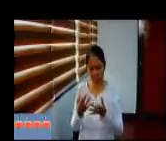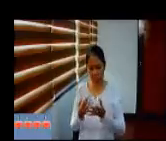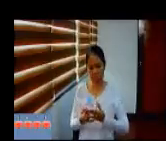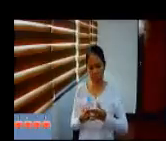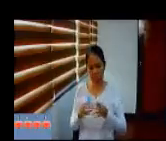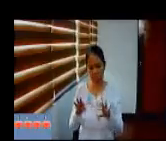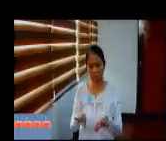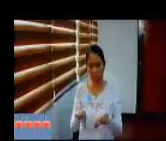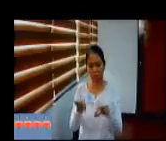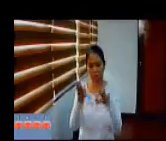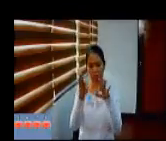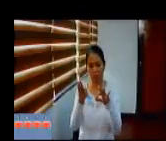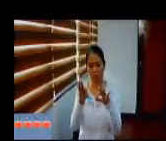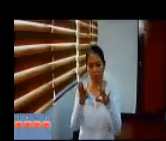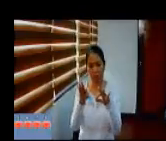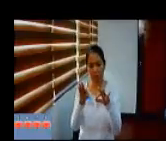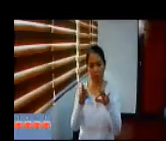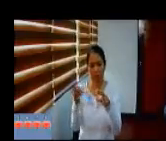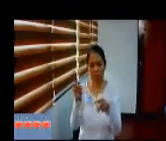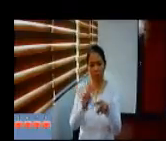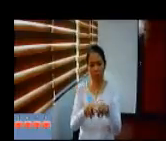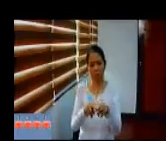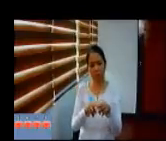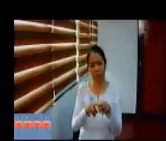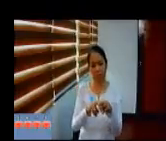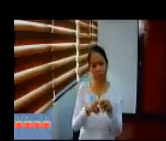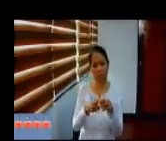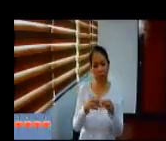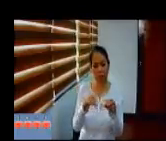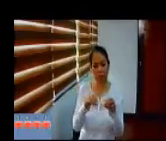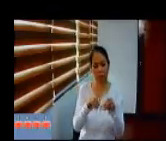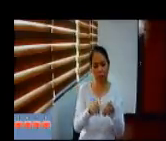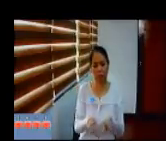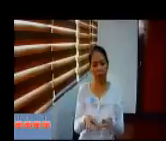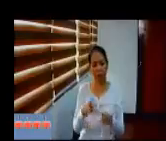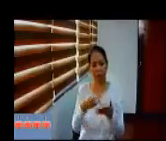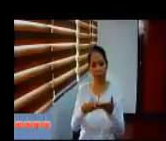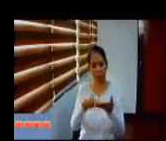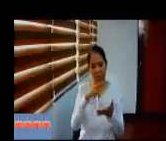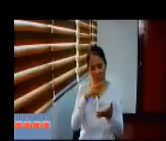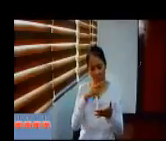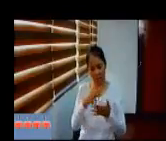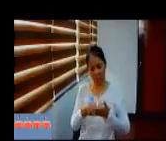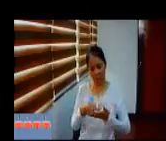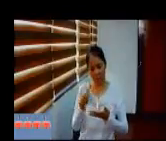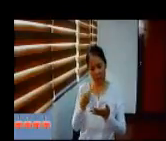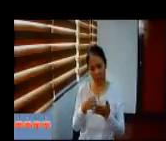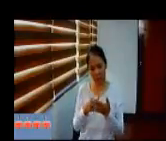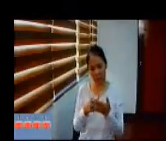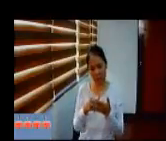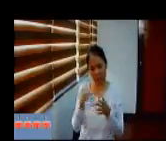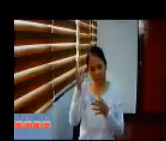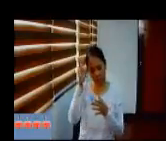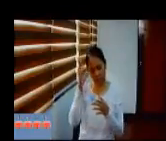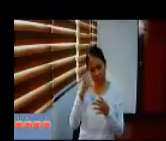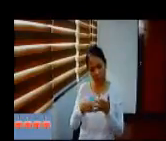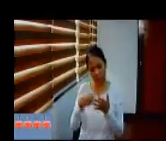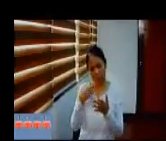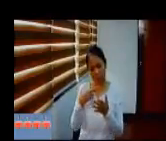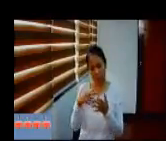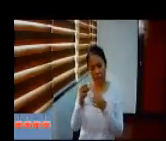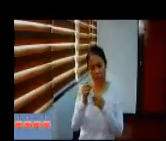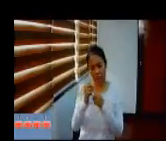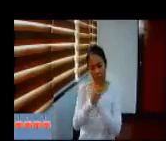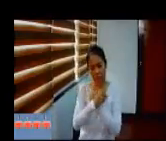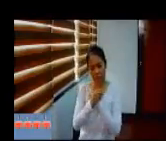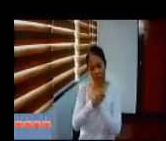Flooding will increase crop losses. And considering that rice is a water-loving crop,